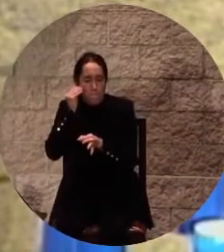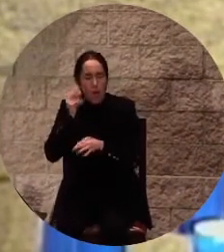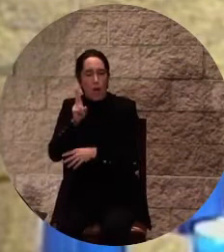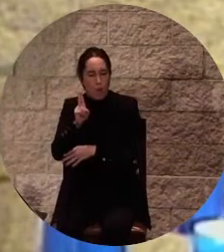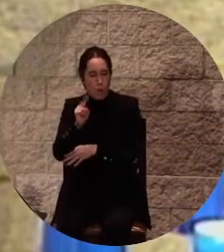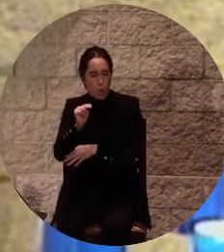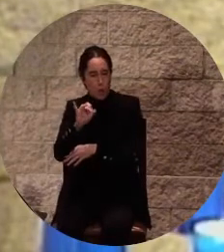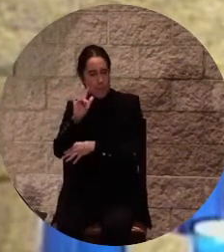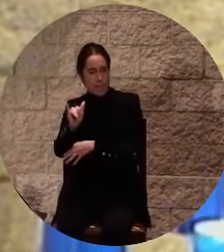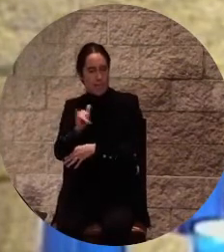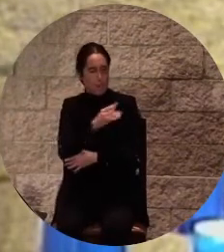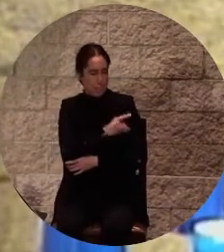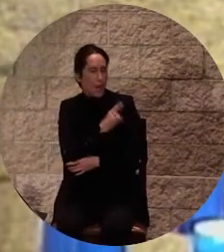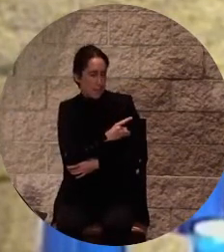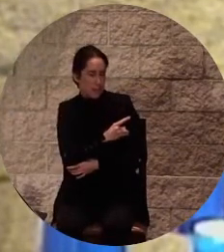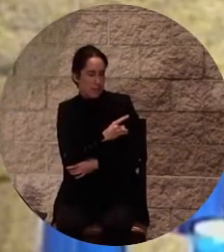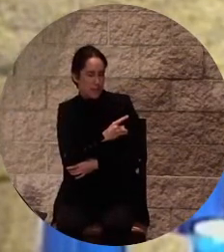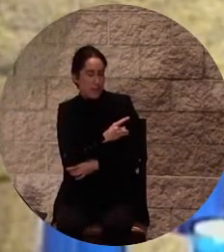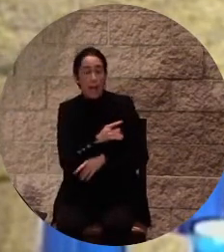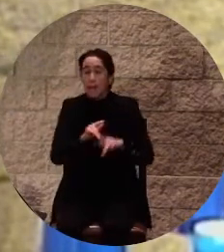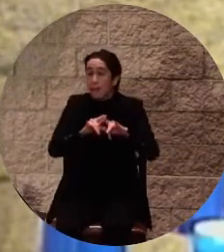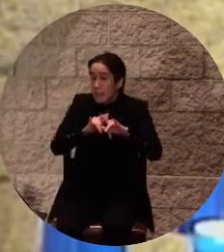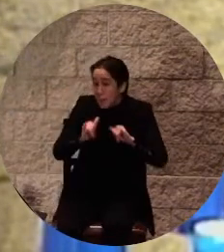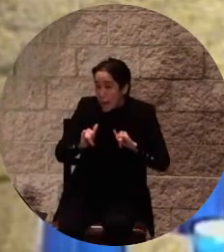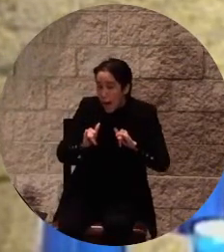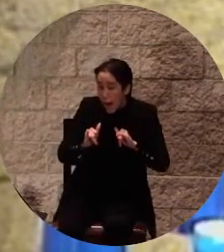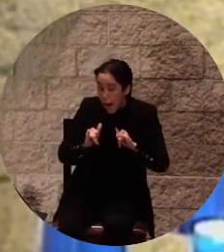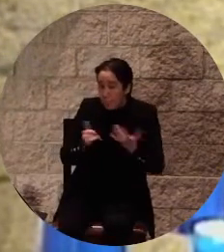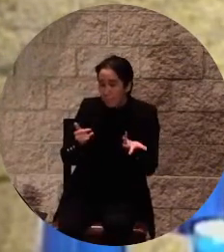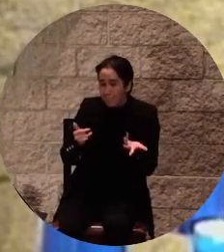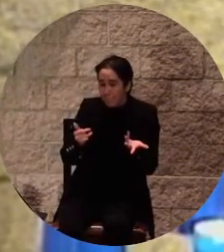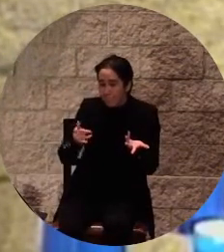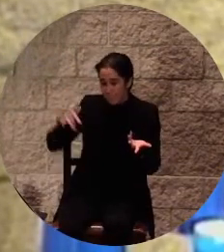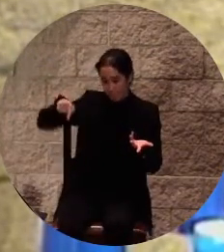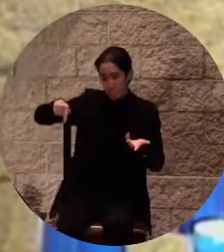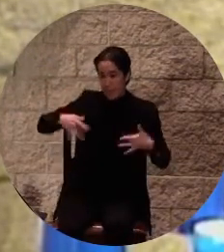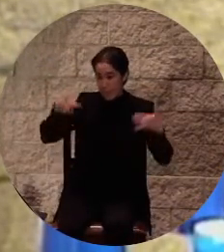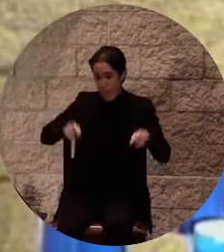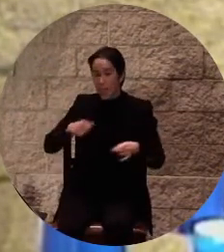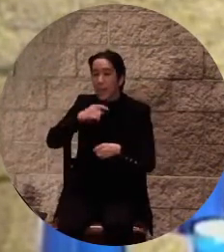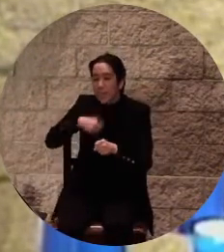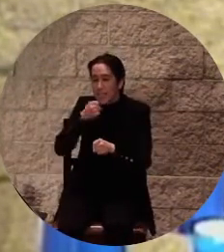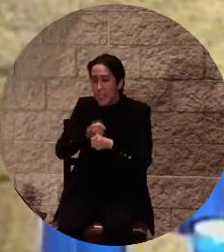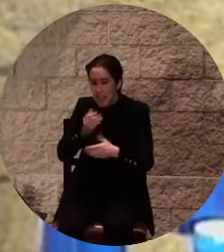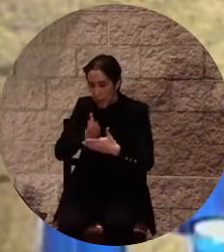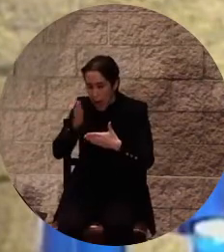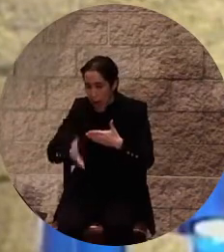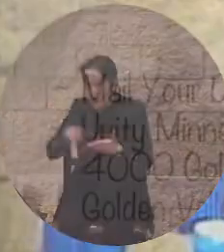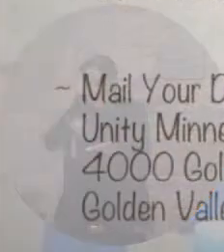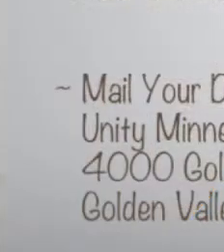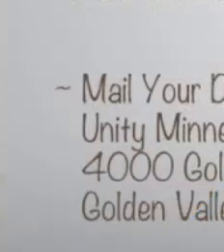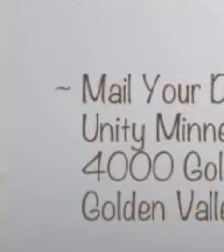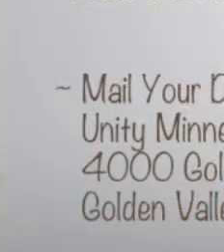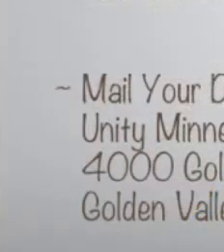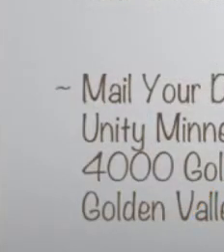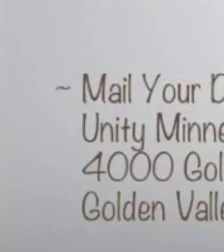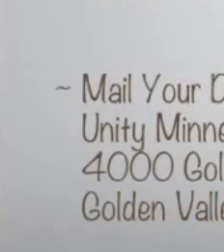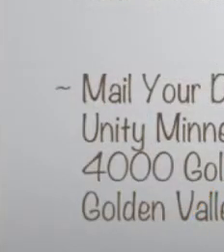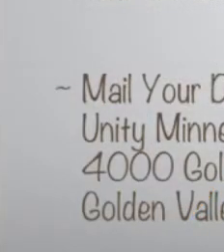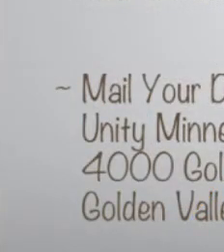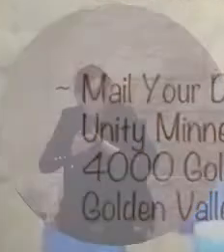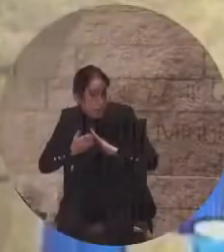Minneapolis. And at the same time, it is a year-end fundraiser for our community. Because of your